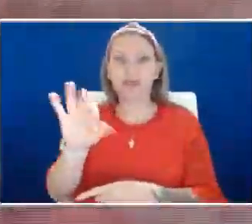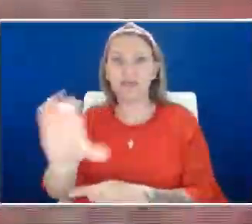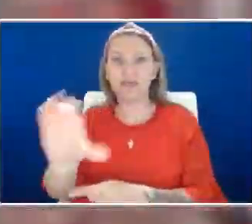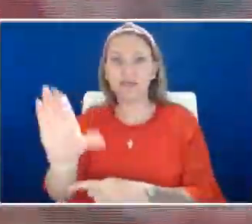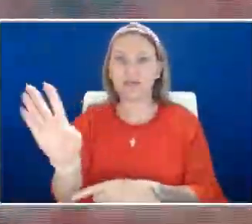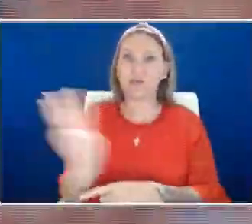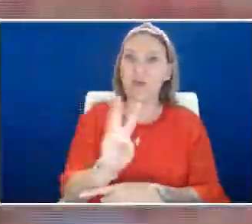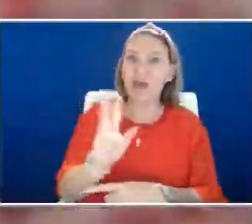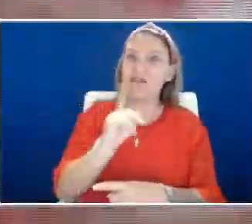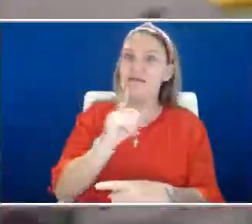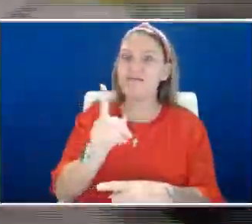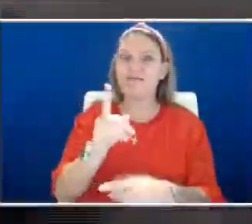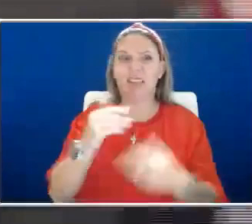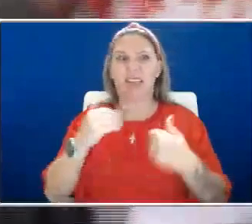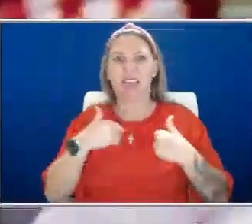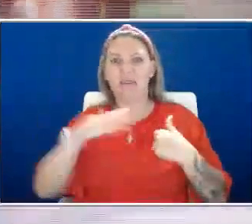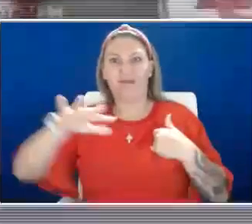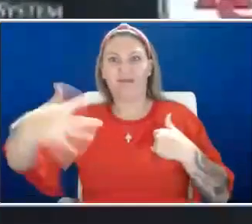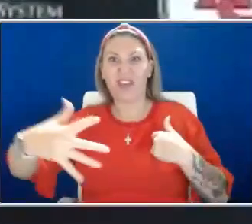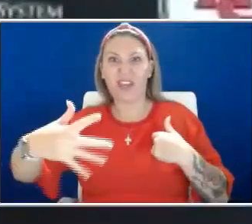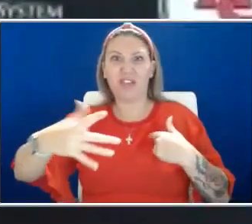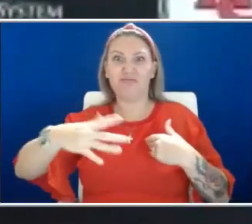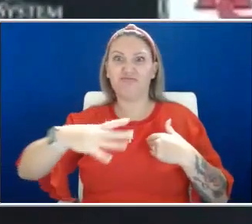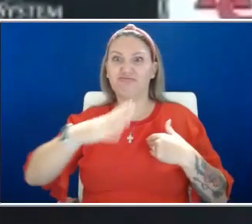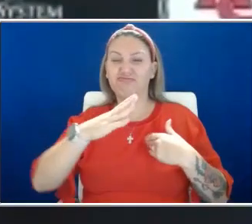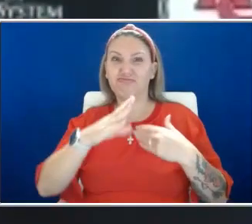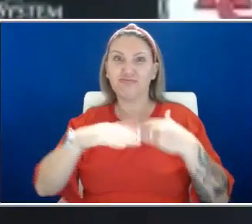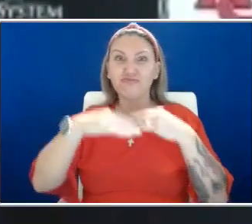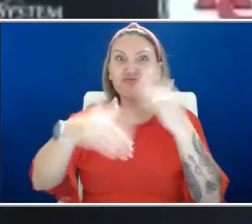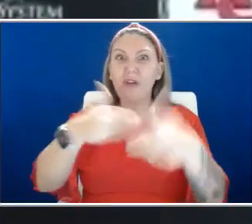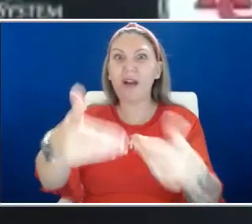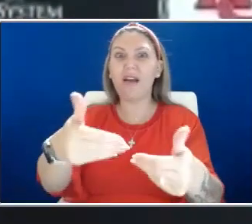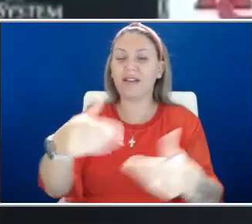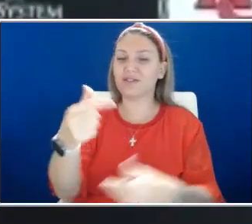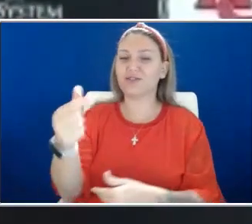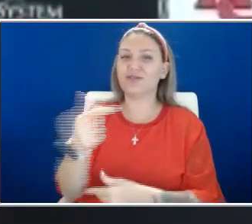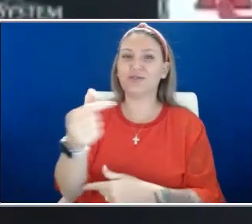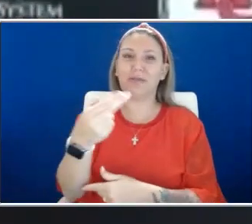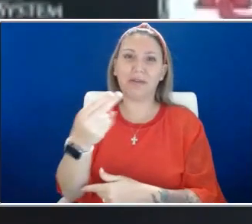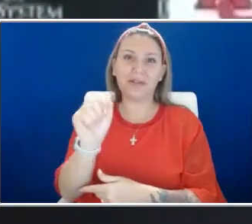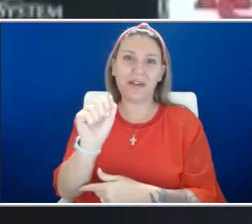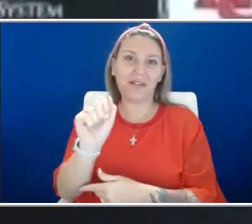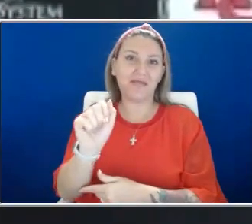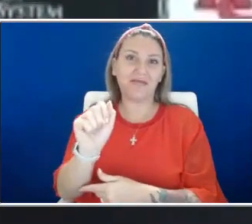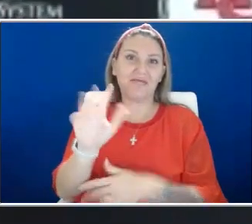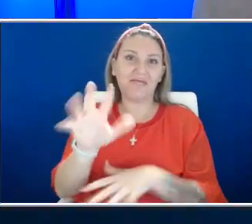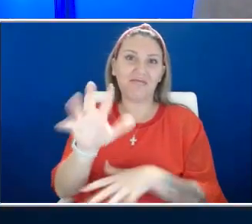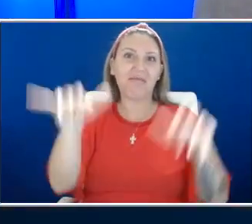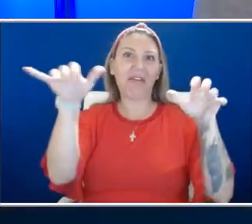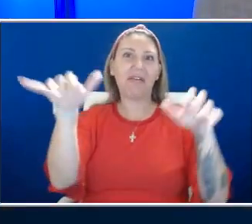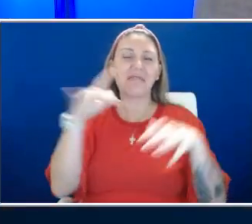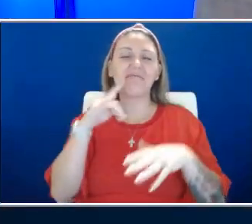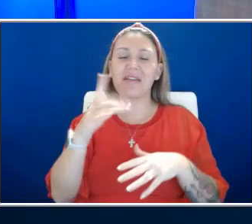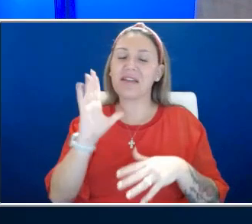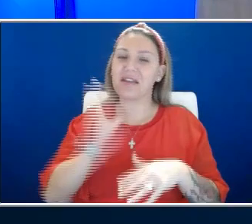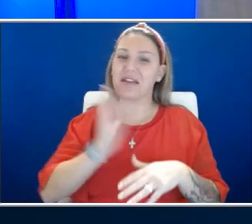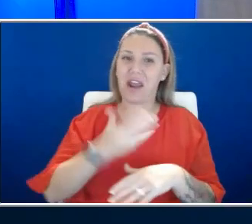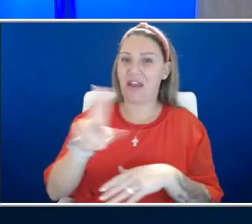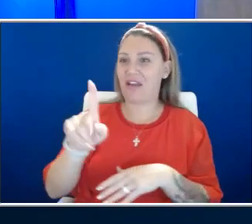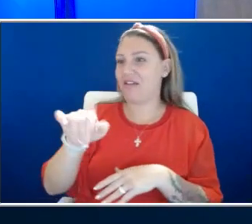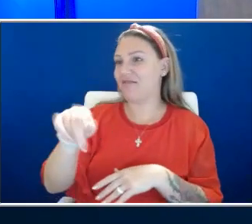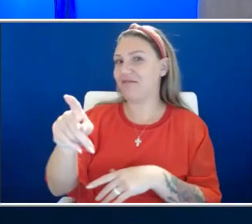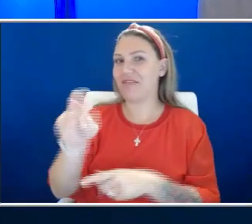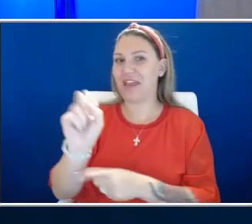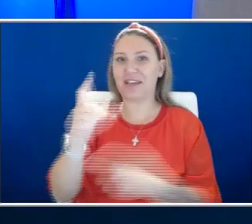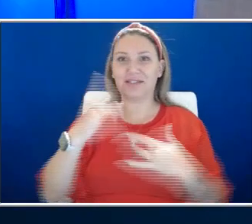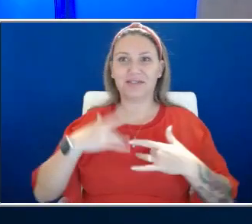straight AFC championship at GHA Field. It gets us excited internally. I know it gets our fan base excited. Yeah, I think you speak for all of us. Bob,